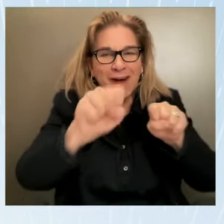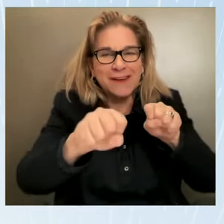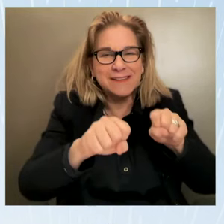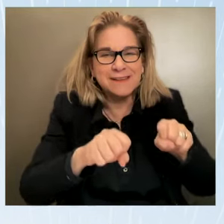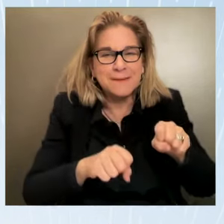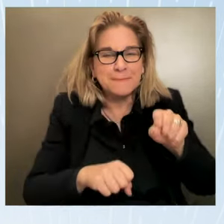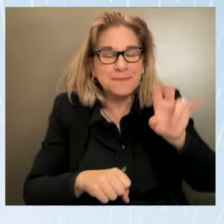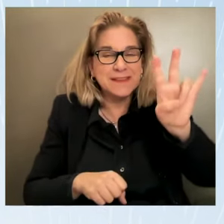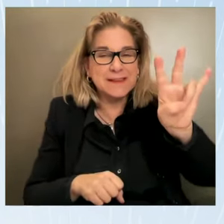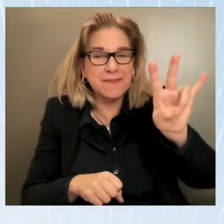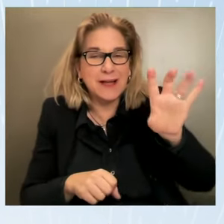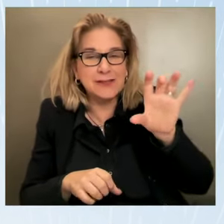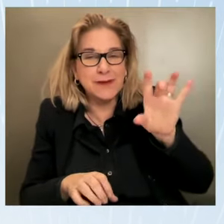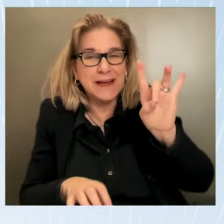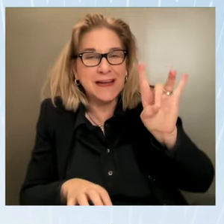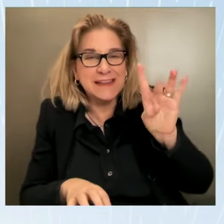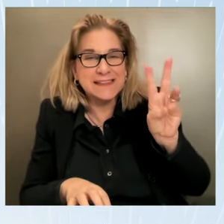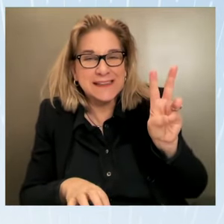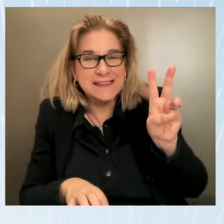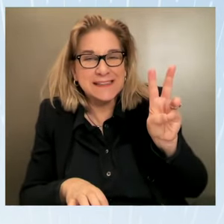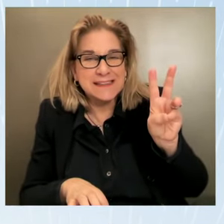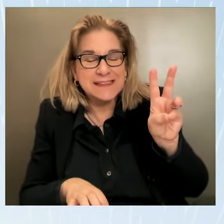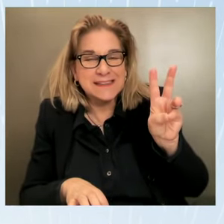time frame, the FBI opened